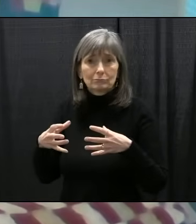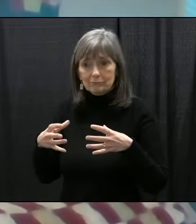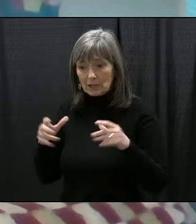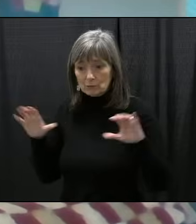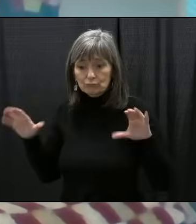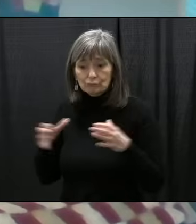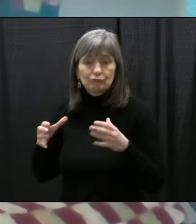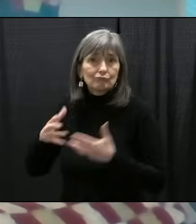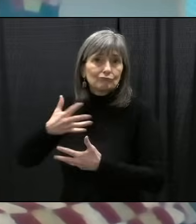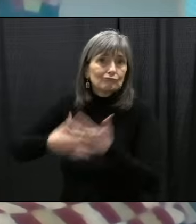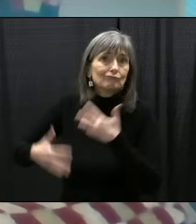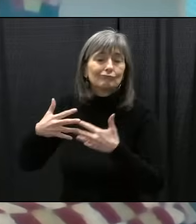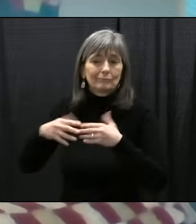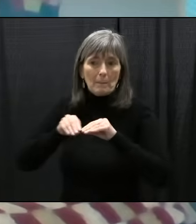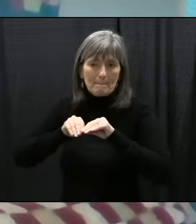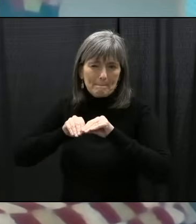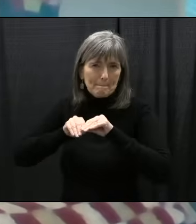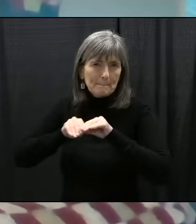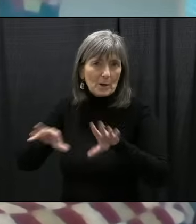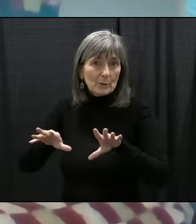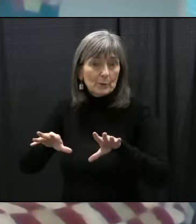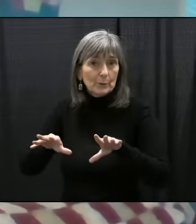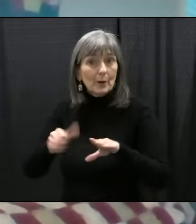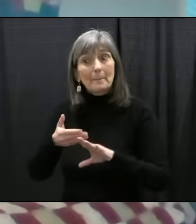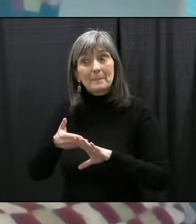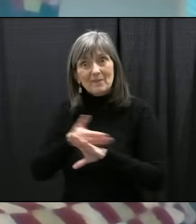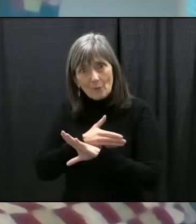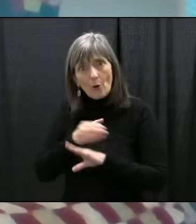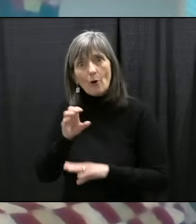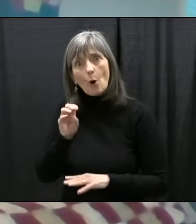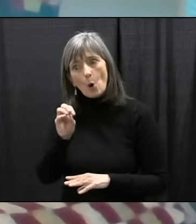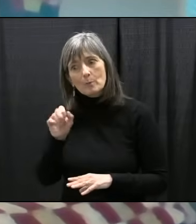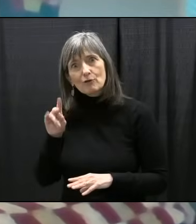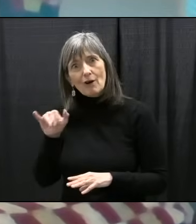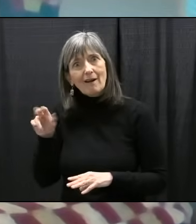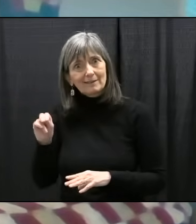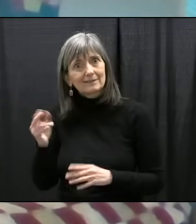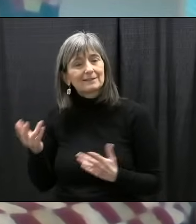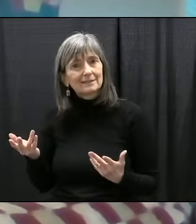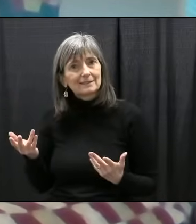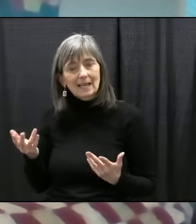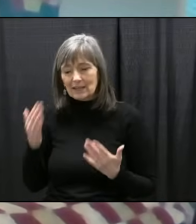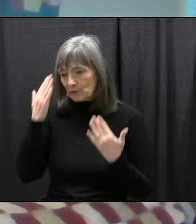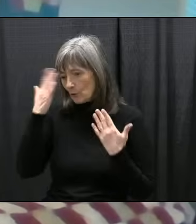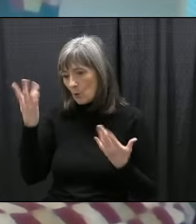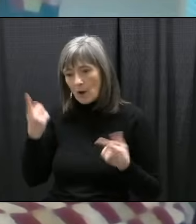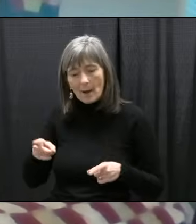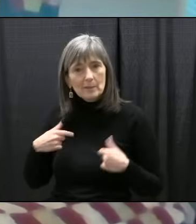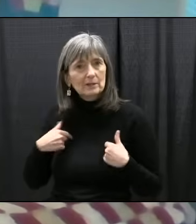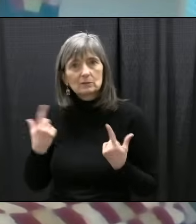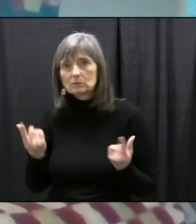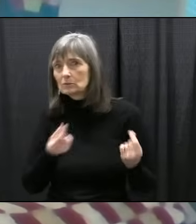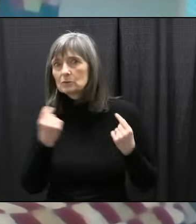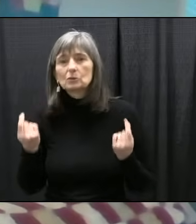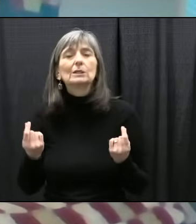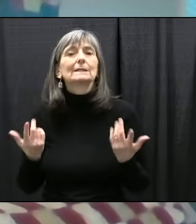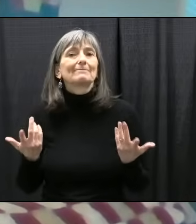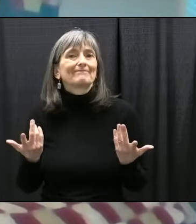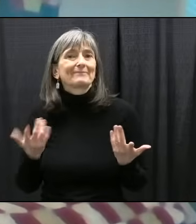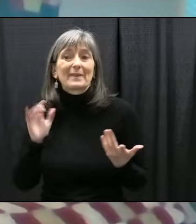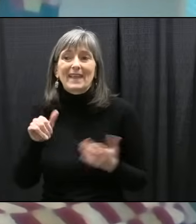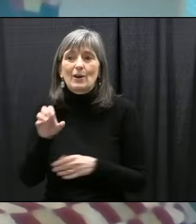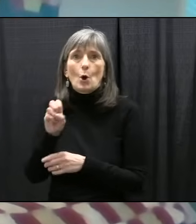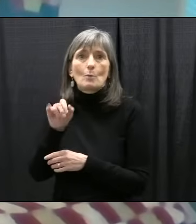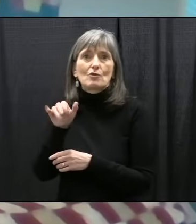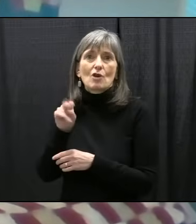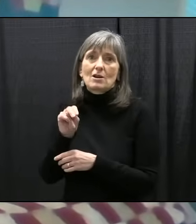gathering that caused a fair bit of spread before anybody knew what was happening. And so that's the thing about